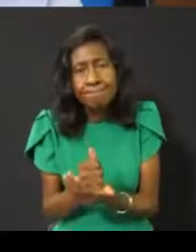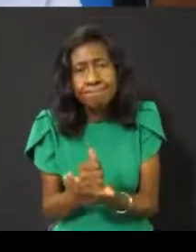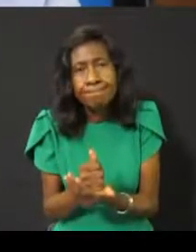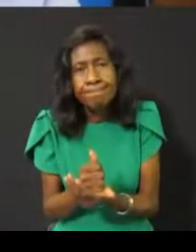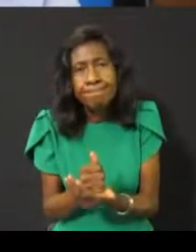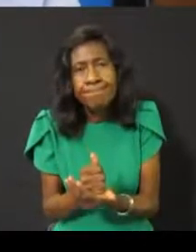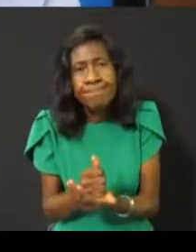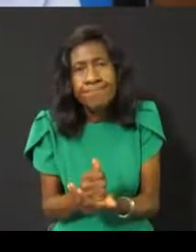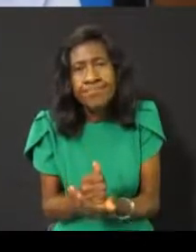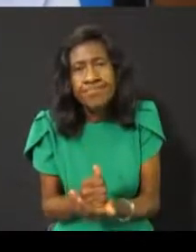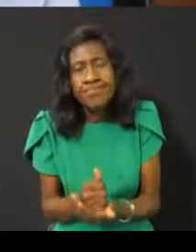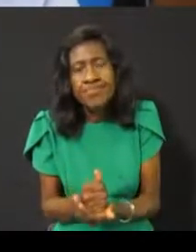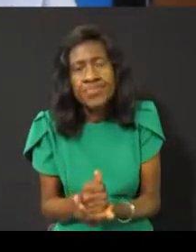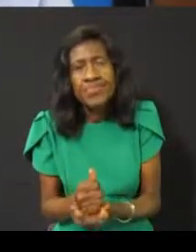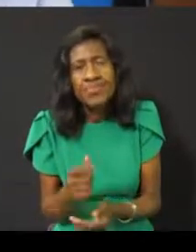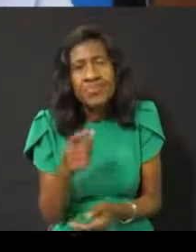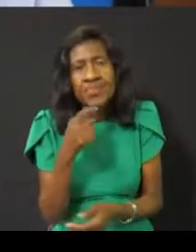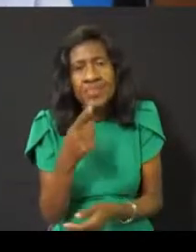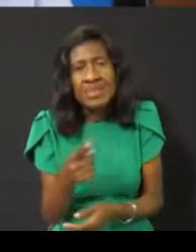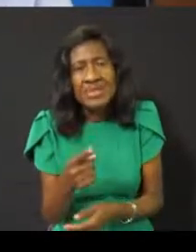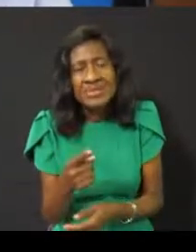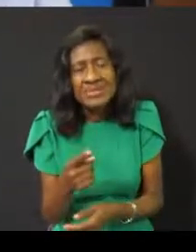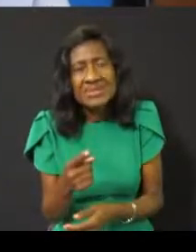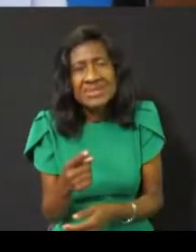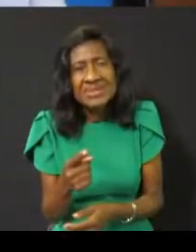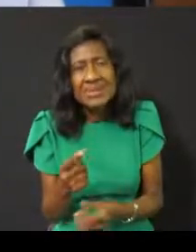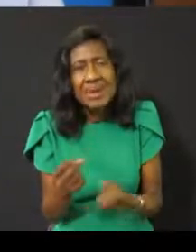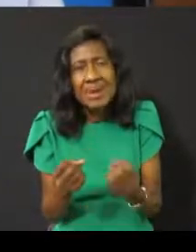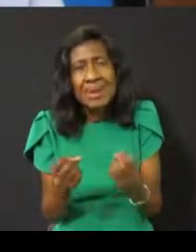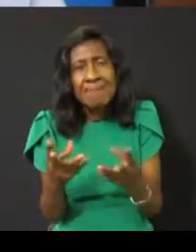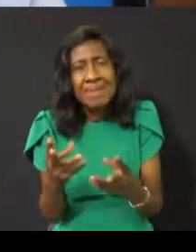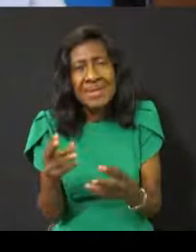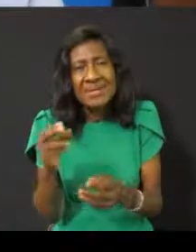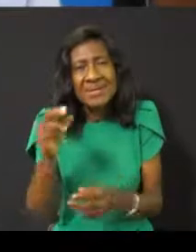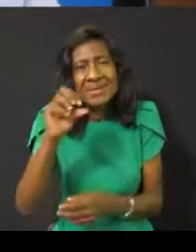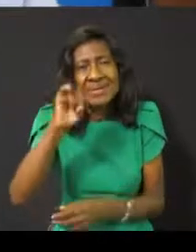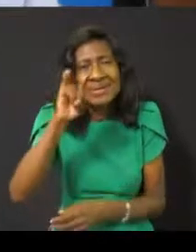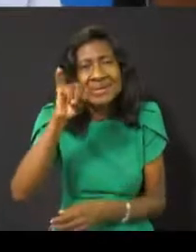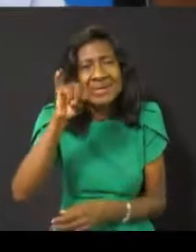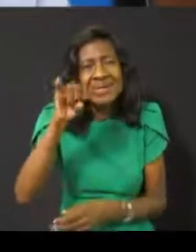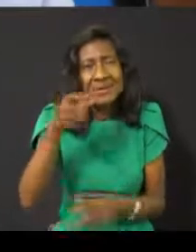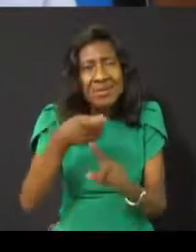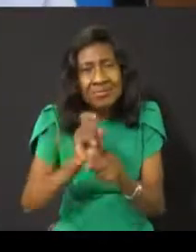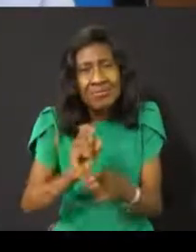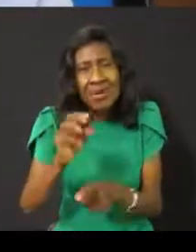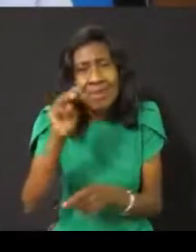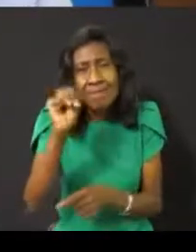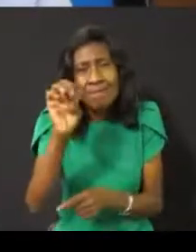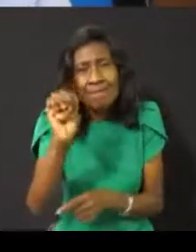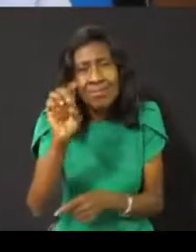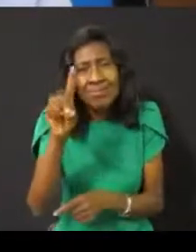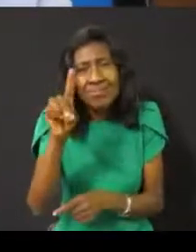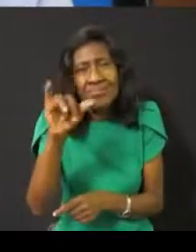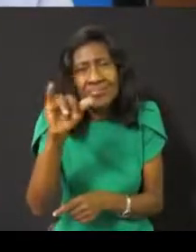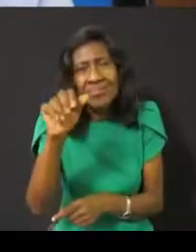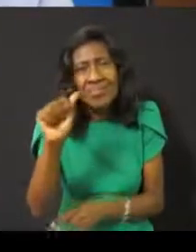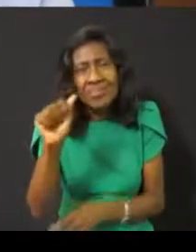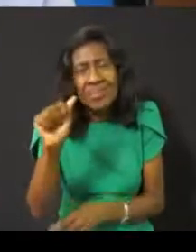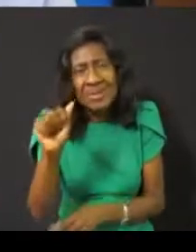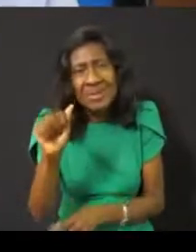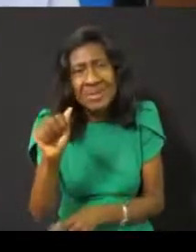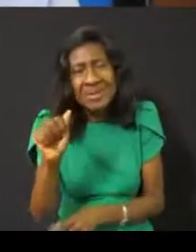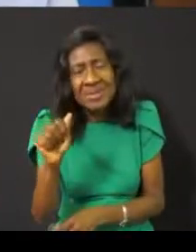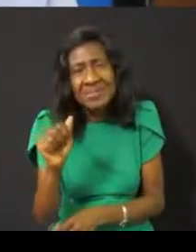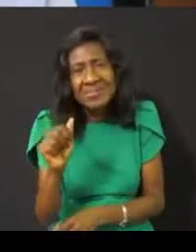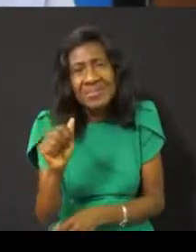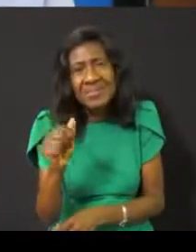And I recognize that the journalists out there probably are adjusting to not probably the press conferences